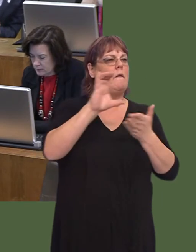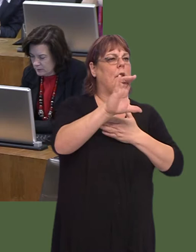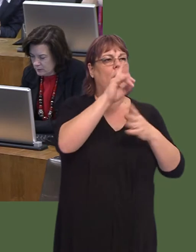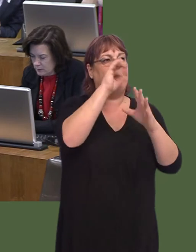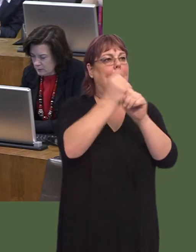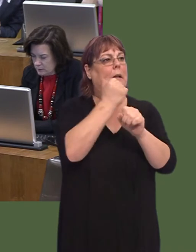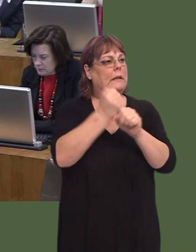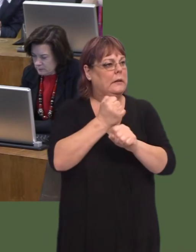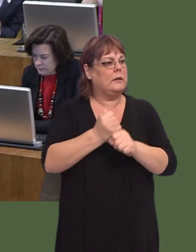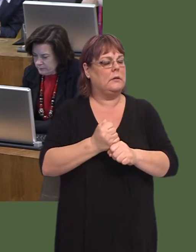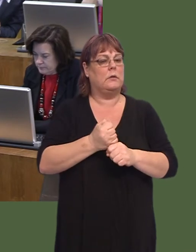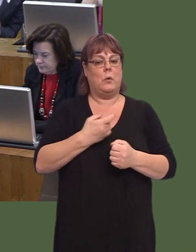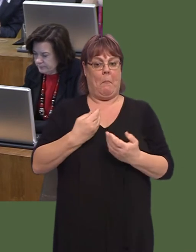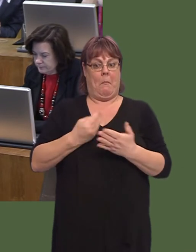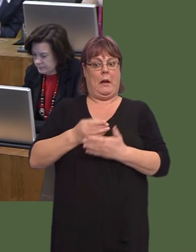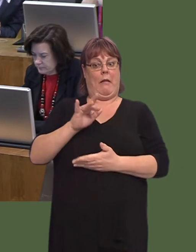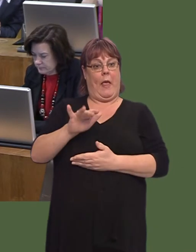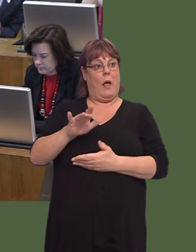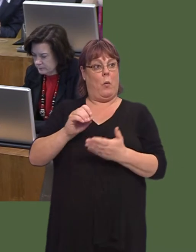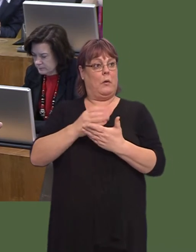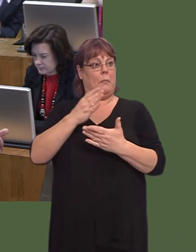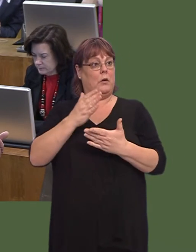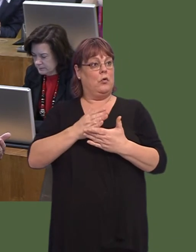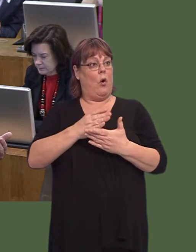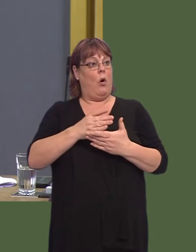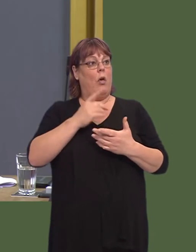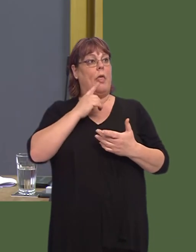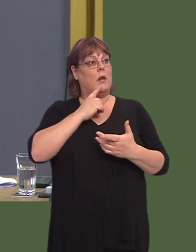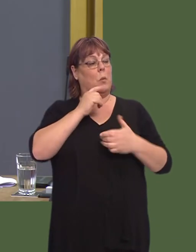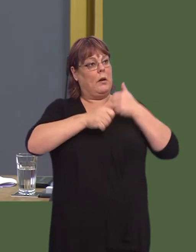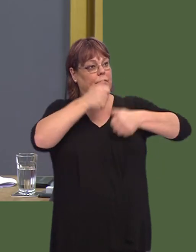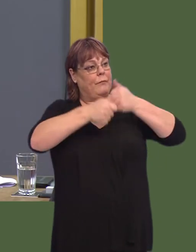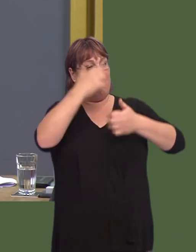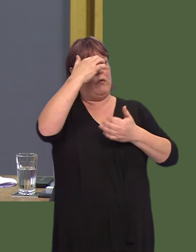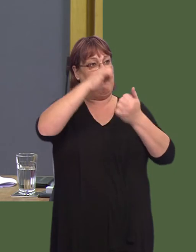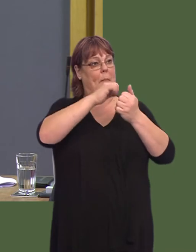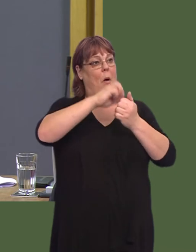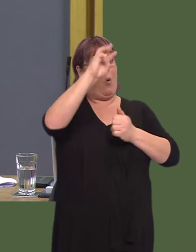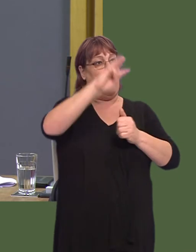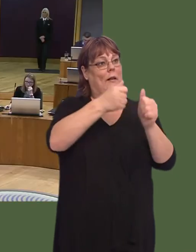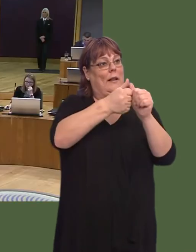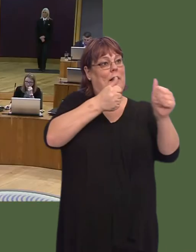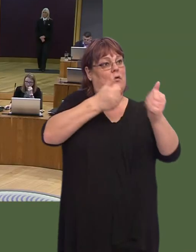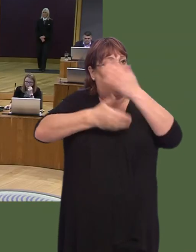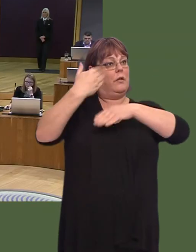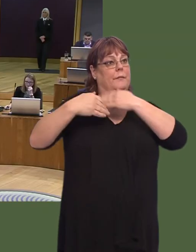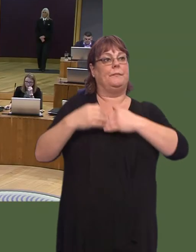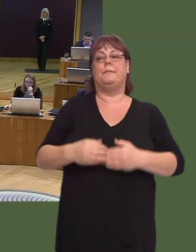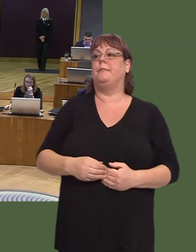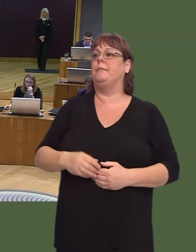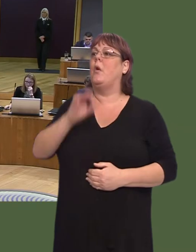So there is money available, and we want to make sure that we are able to protect as much of Wales' industrial heritage as possible. Darren